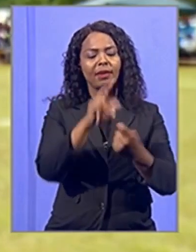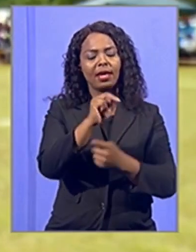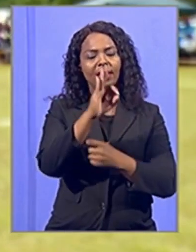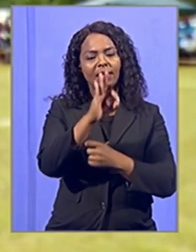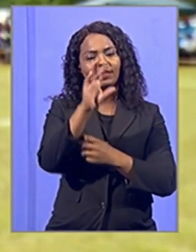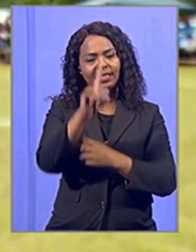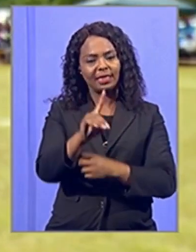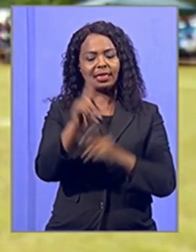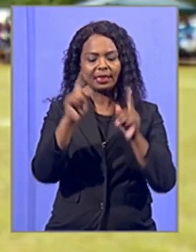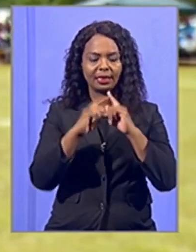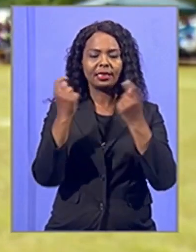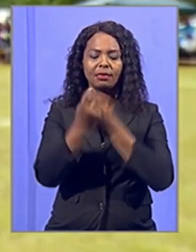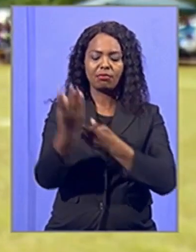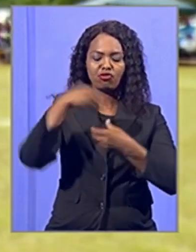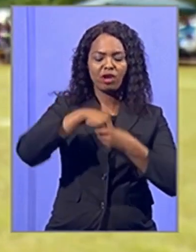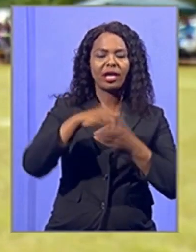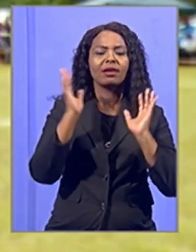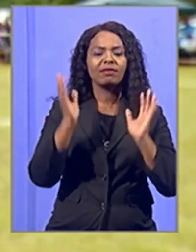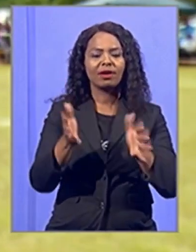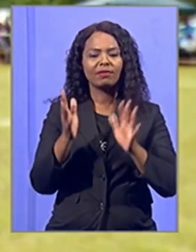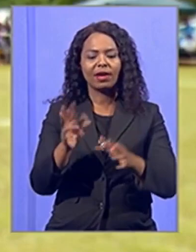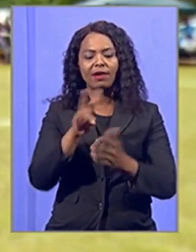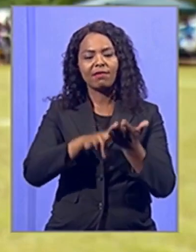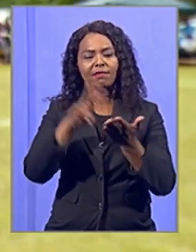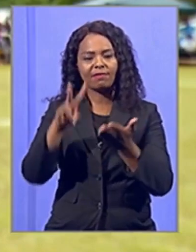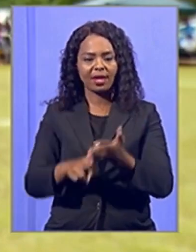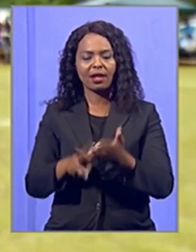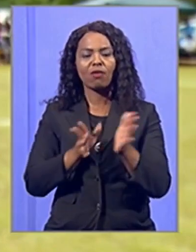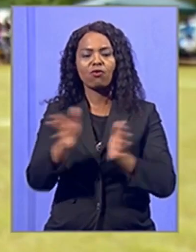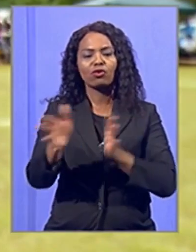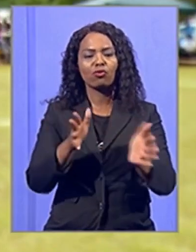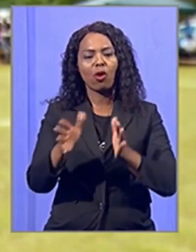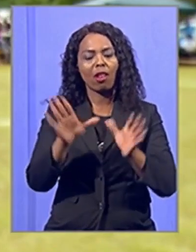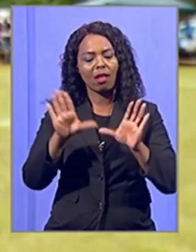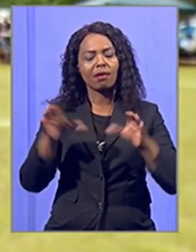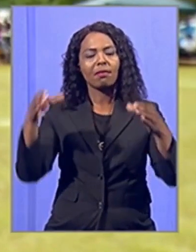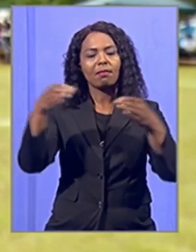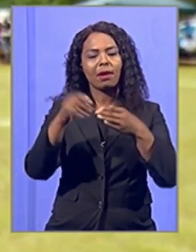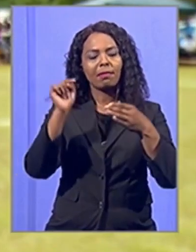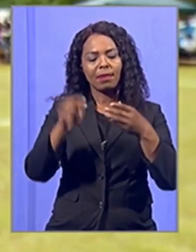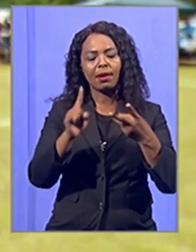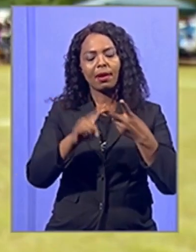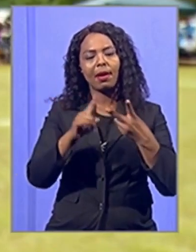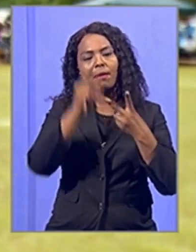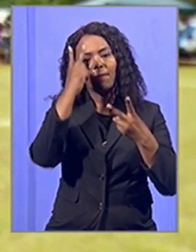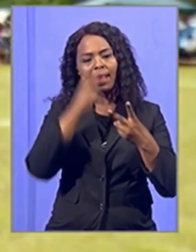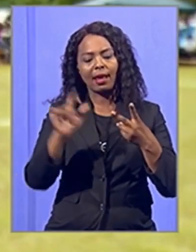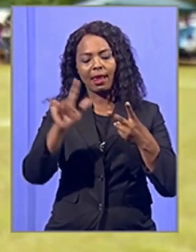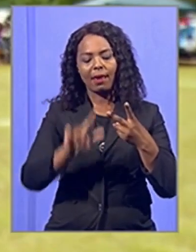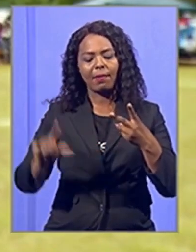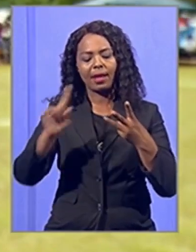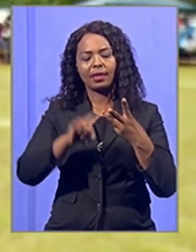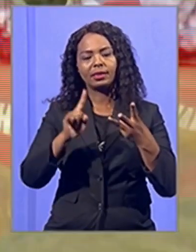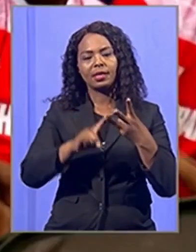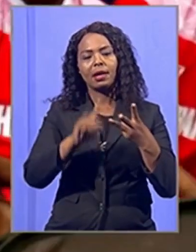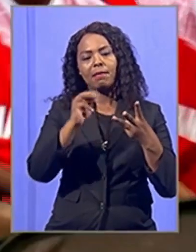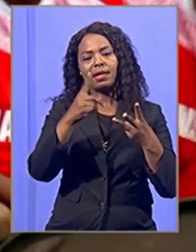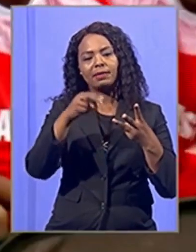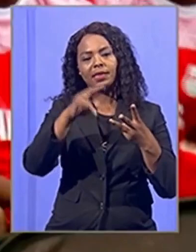teams. There is a player with Venda Football Academy. There's a player with Black Leopards. There's a player with Chakumacha